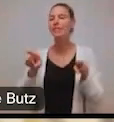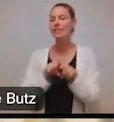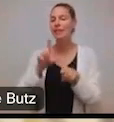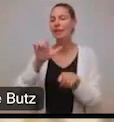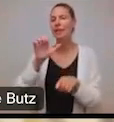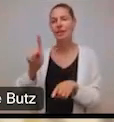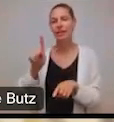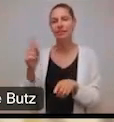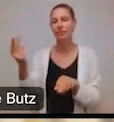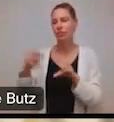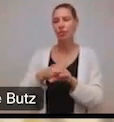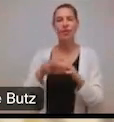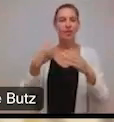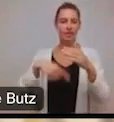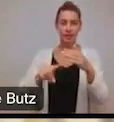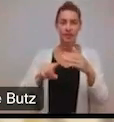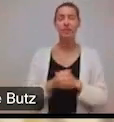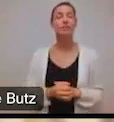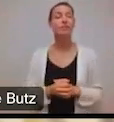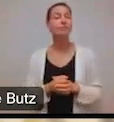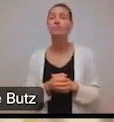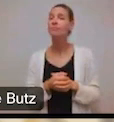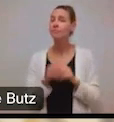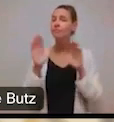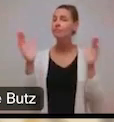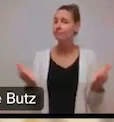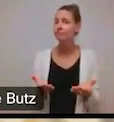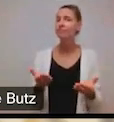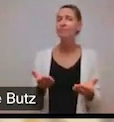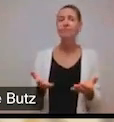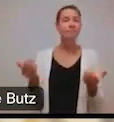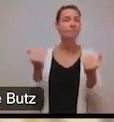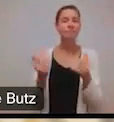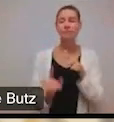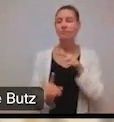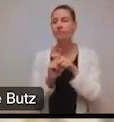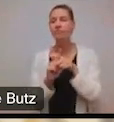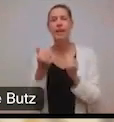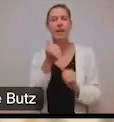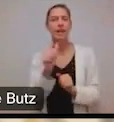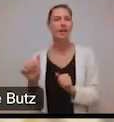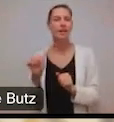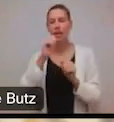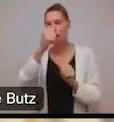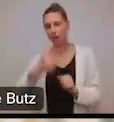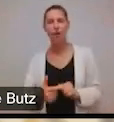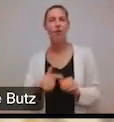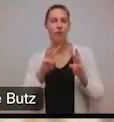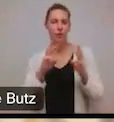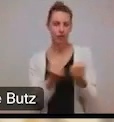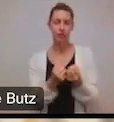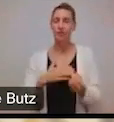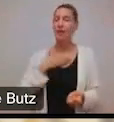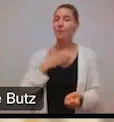are welcome to attend any or all of these sessions. I'm happy to see all of you here today. I encourage you to